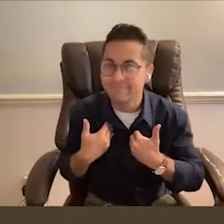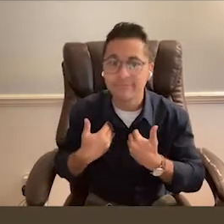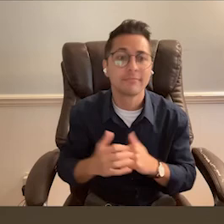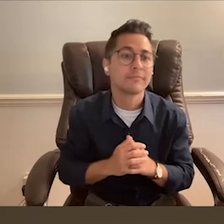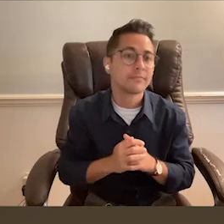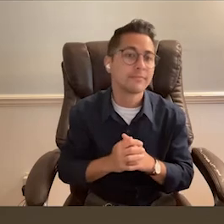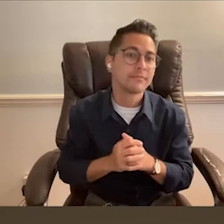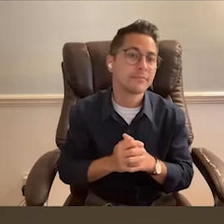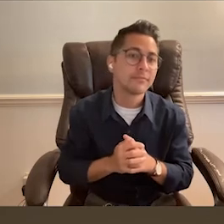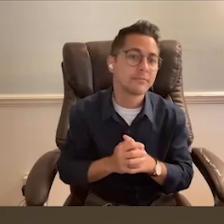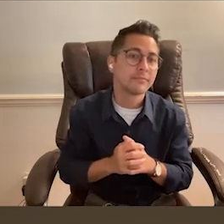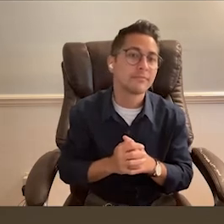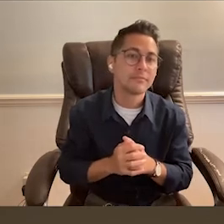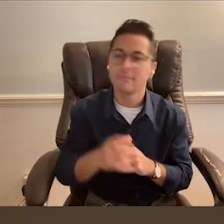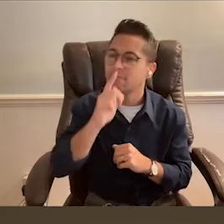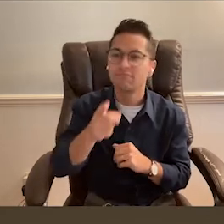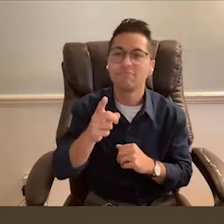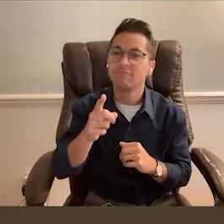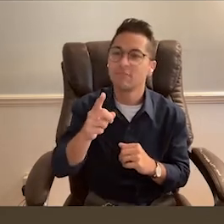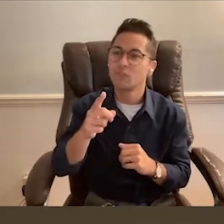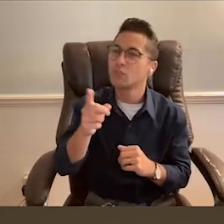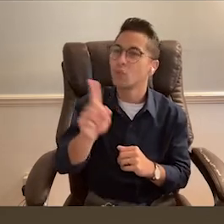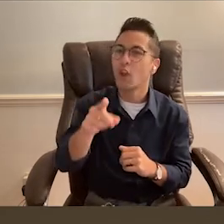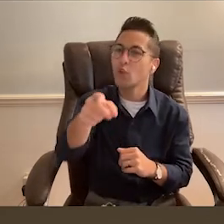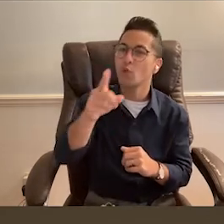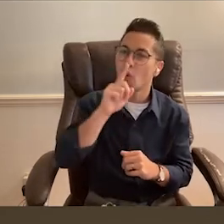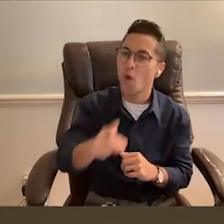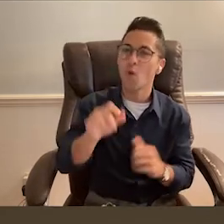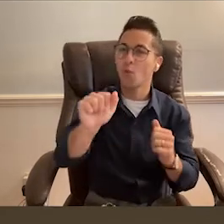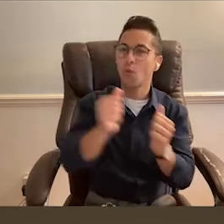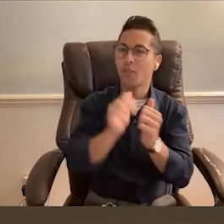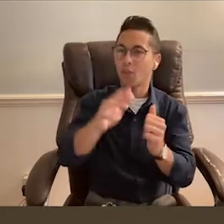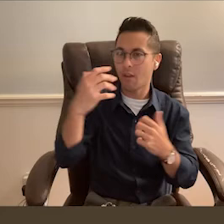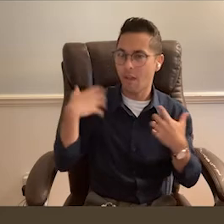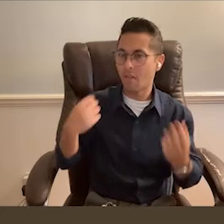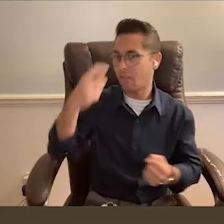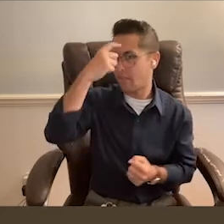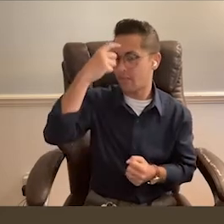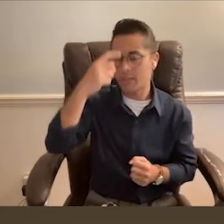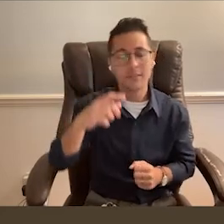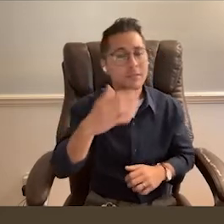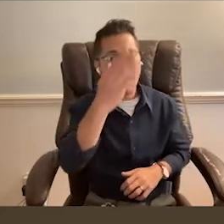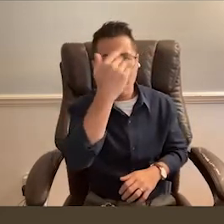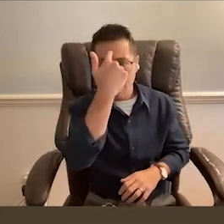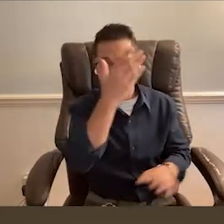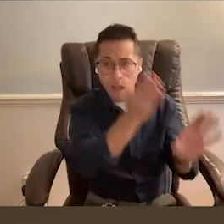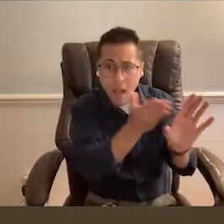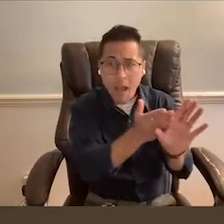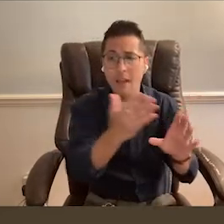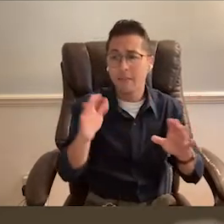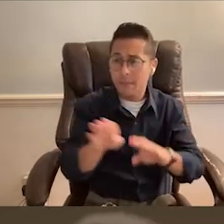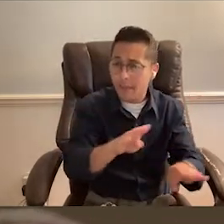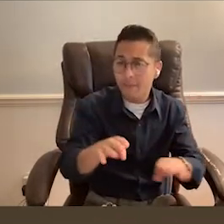Who has mental health? Everyone has mental health. It's really where you are with your mental